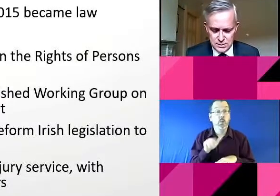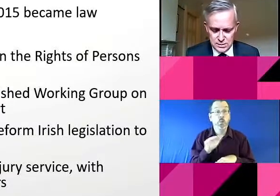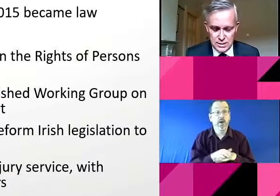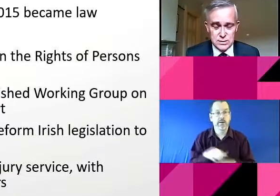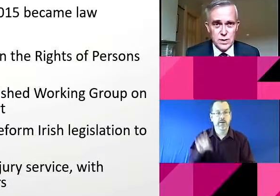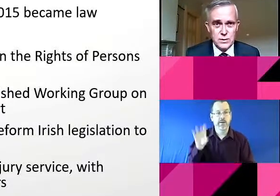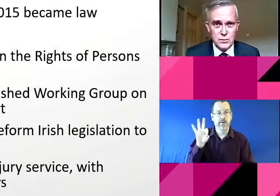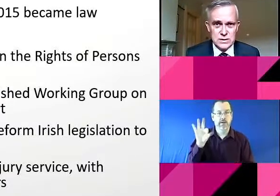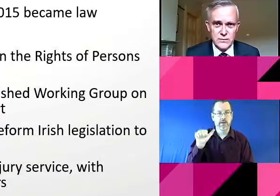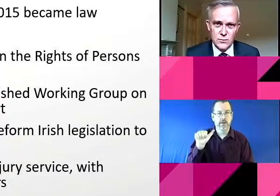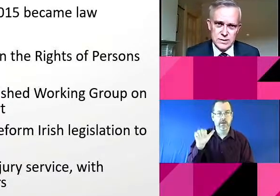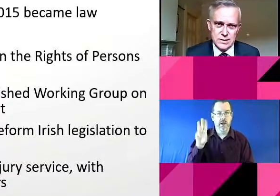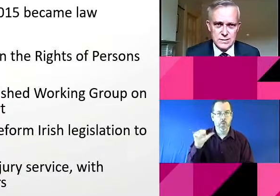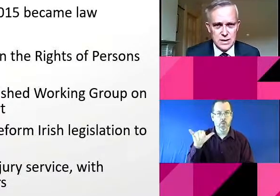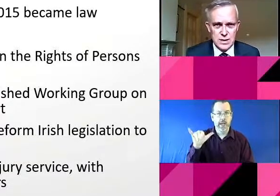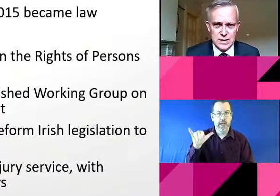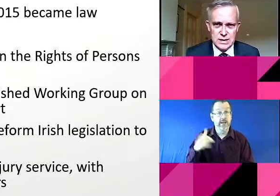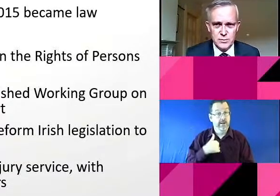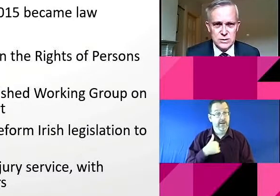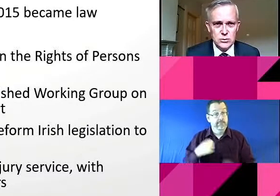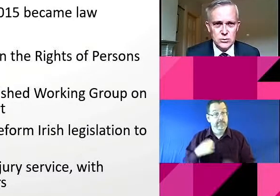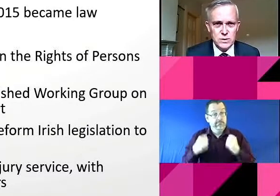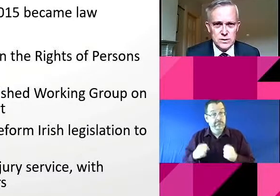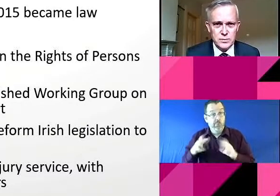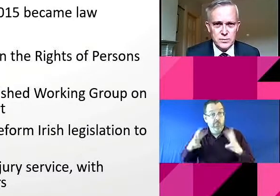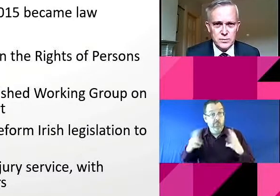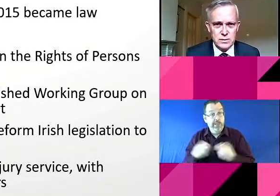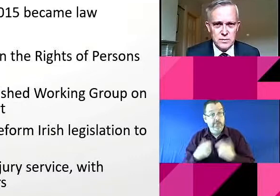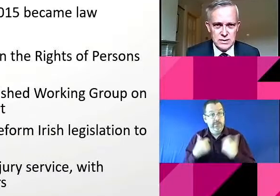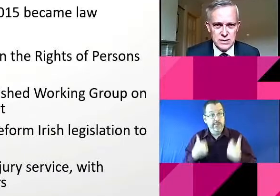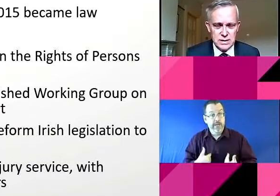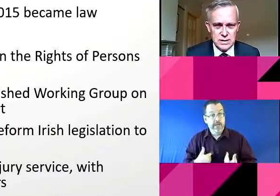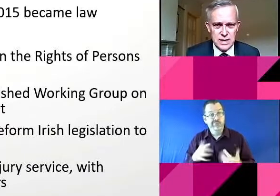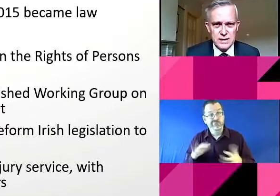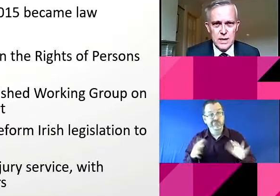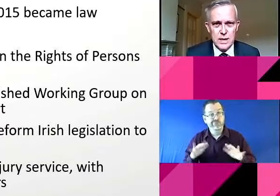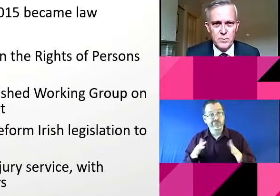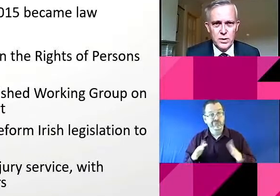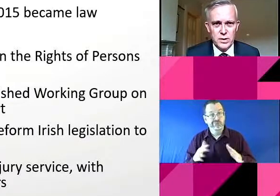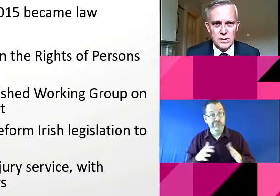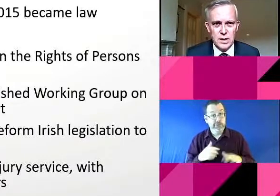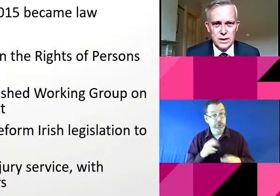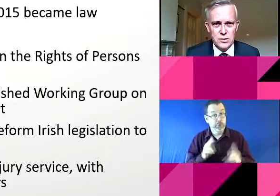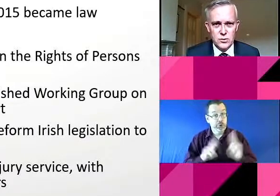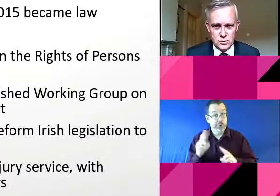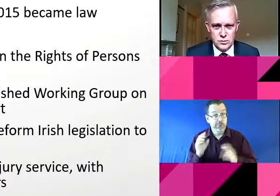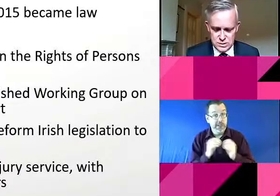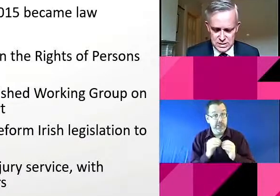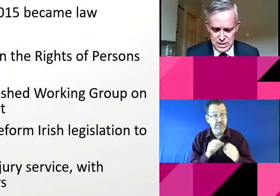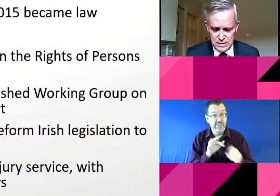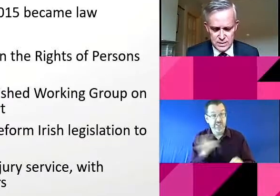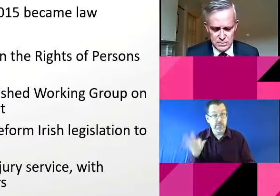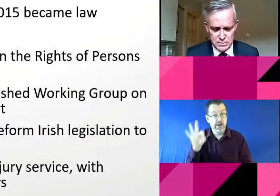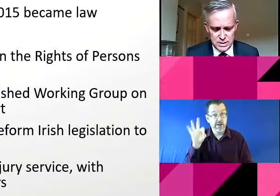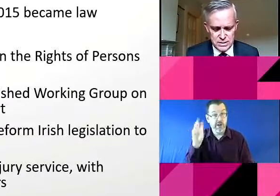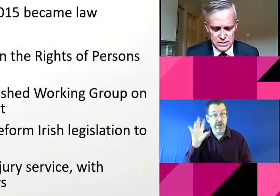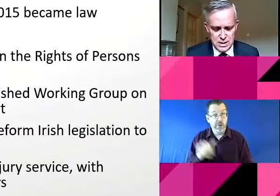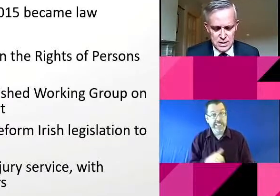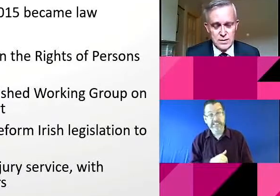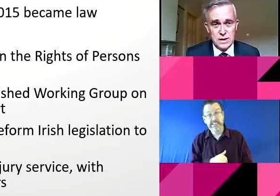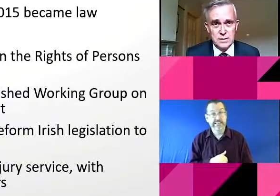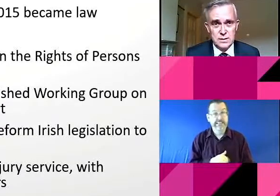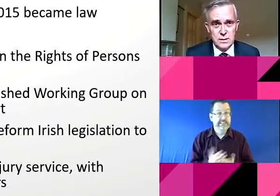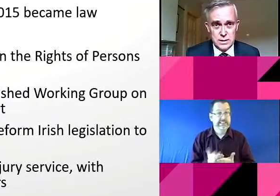And as a proud Wexfordian, I'm a little bit dubious about mentioning that, But I could say, if I